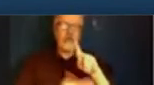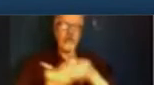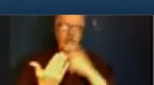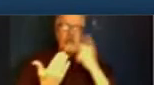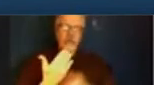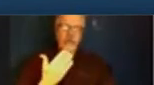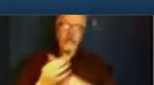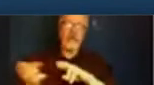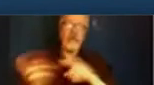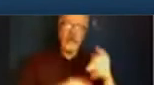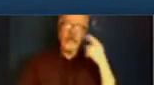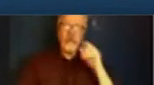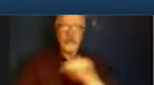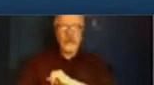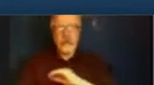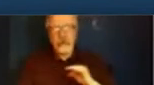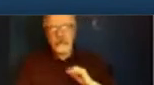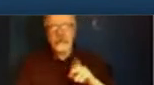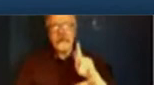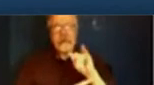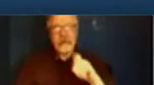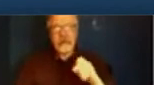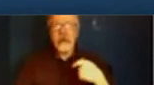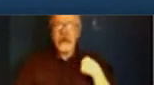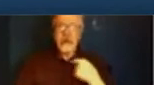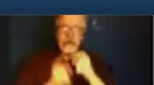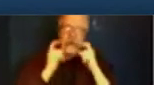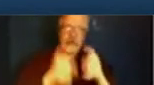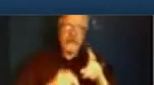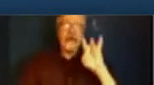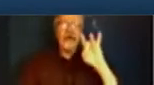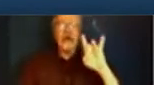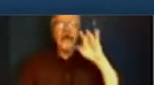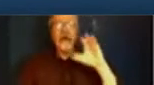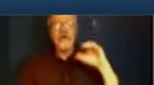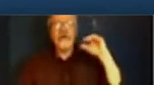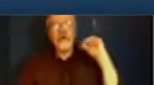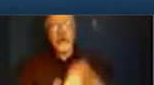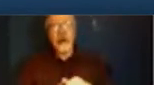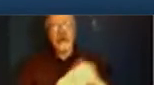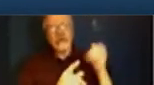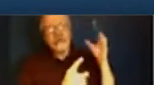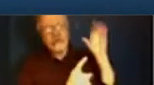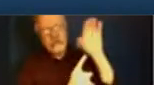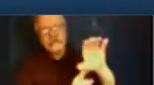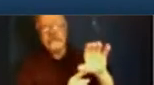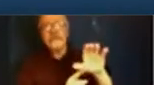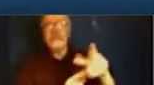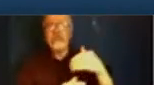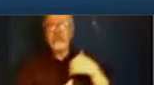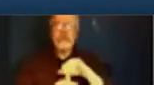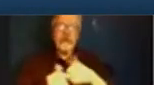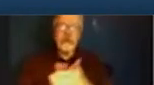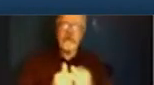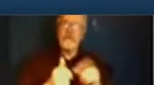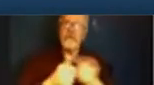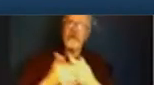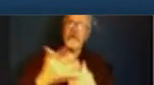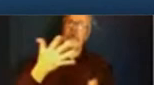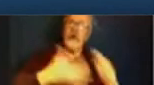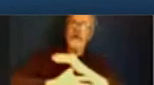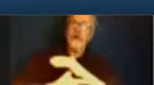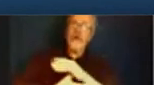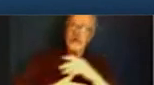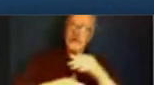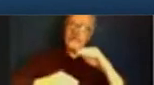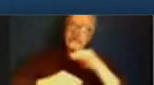preserving 800,000 for that purpose. We already have a good stock. So that was our first priority. Once we fit that, then we looked at what's the